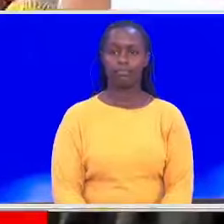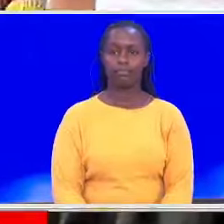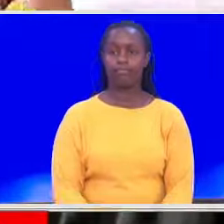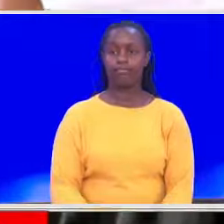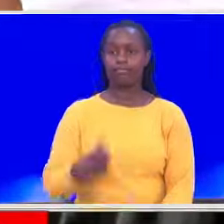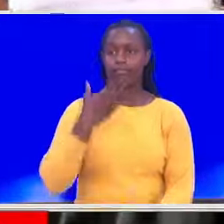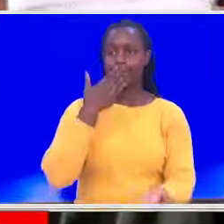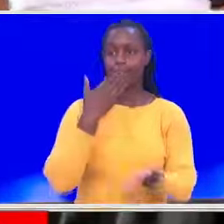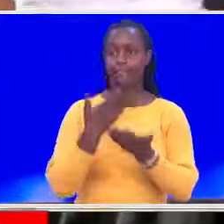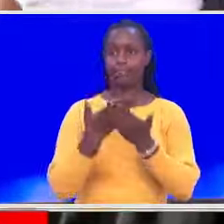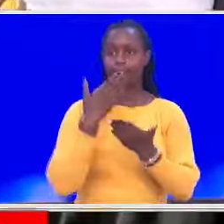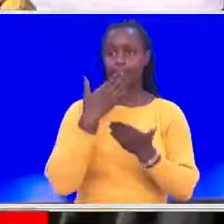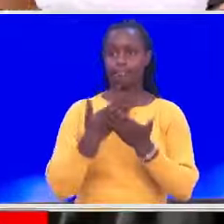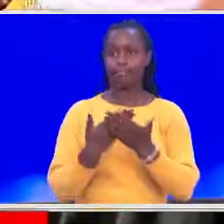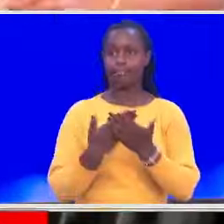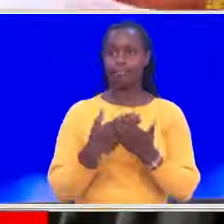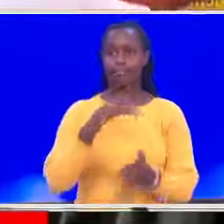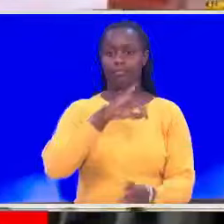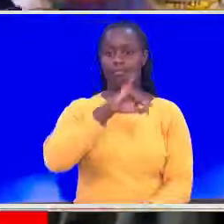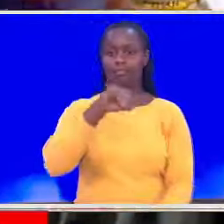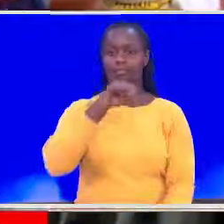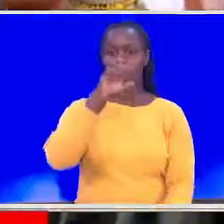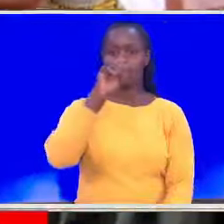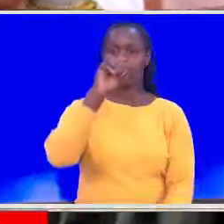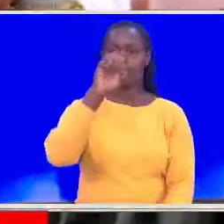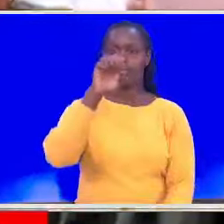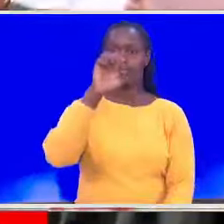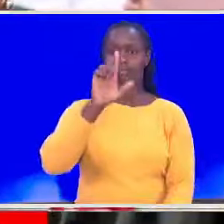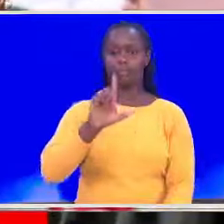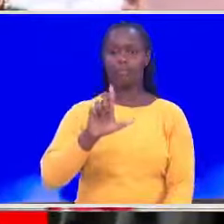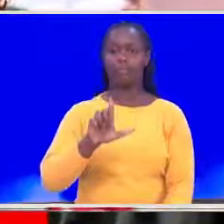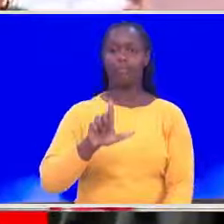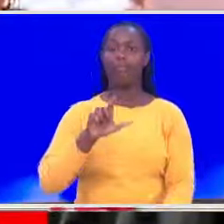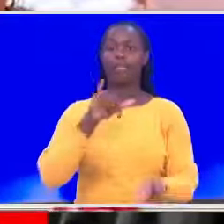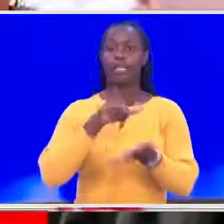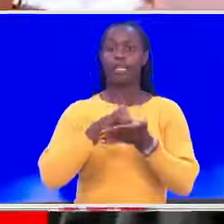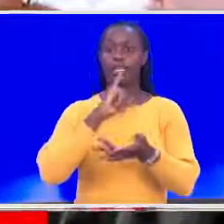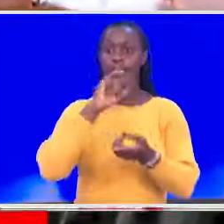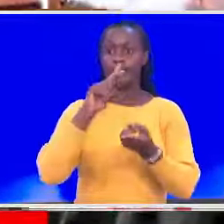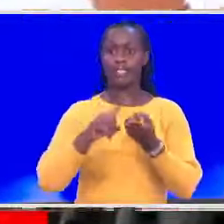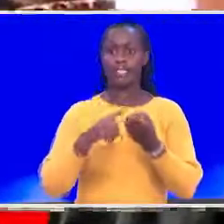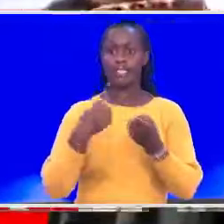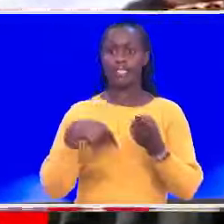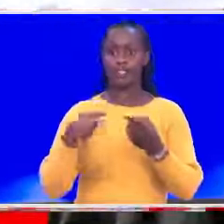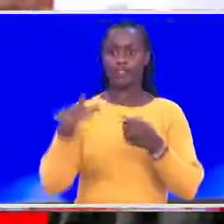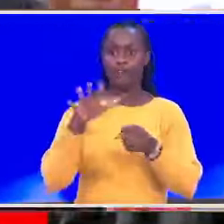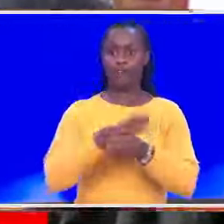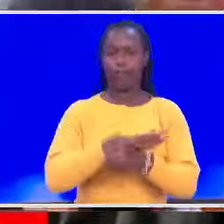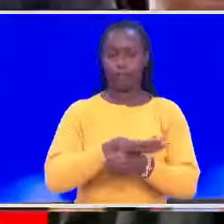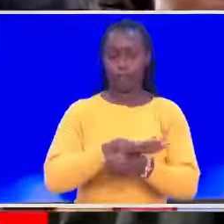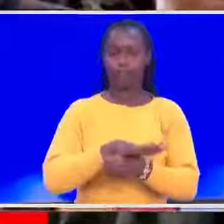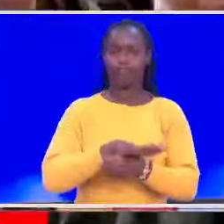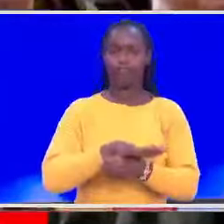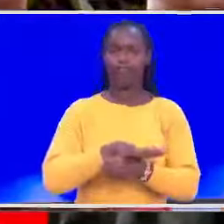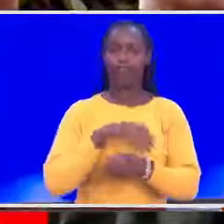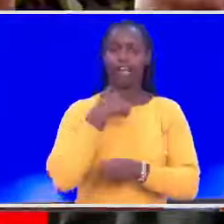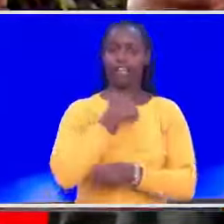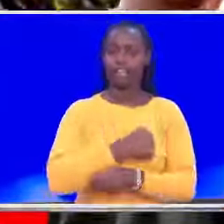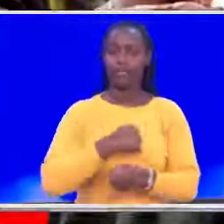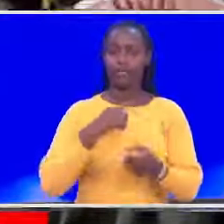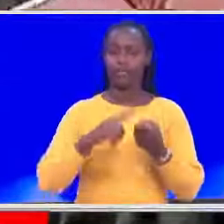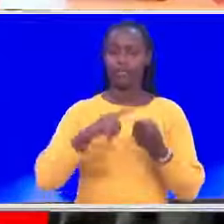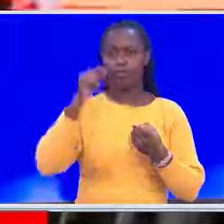Thank you very much, Joel, for such a rich tribute to your dad, General Francis